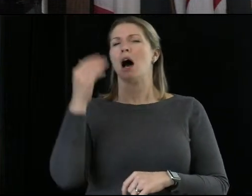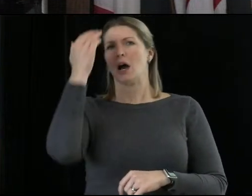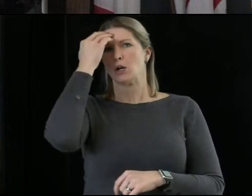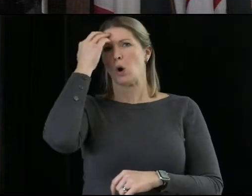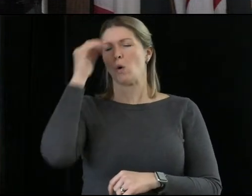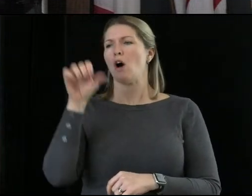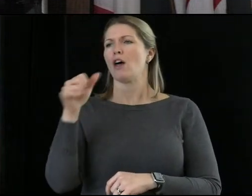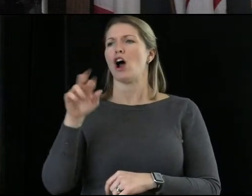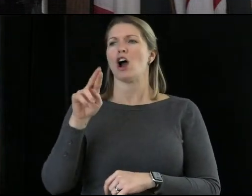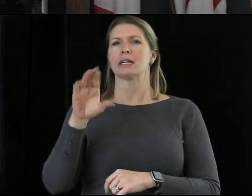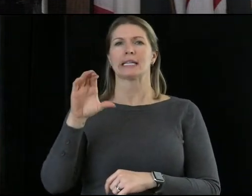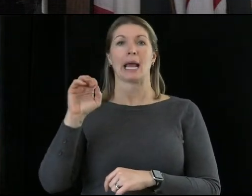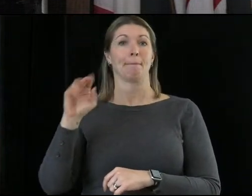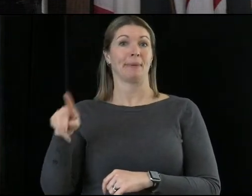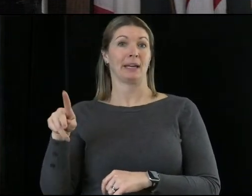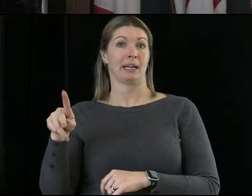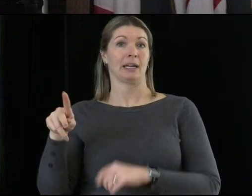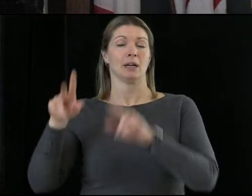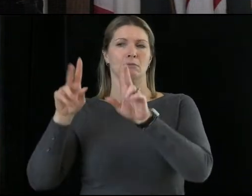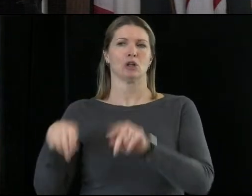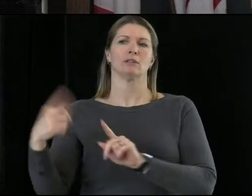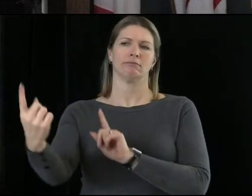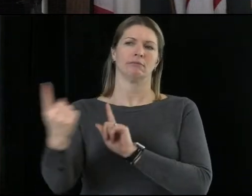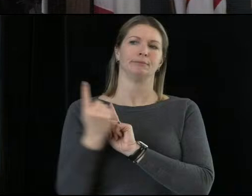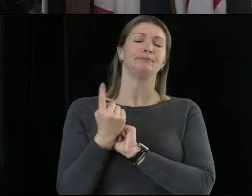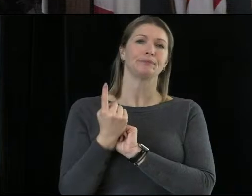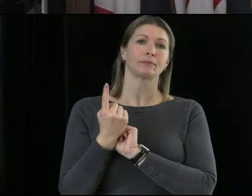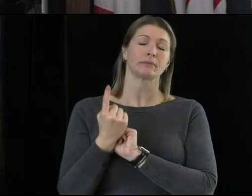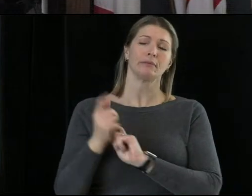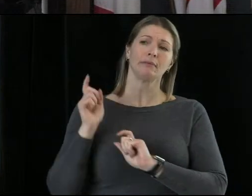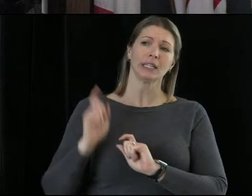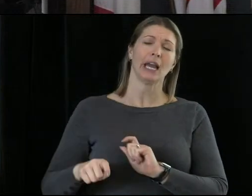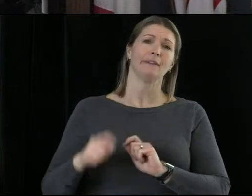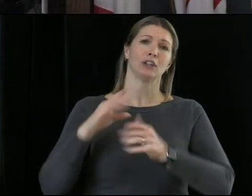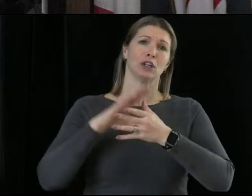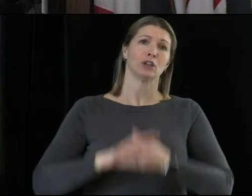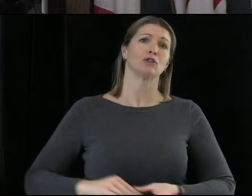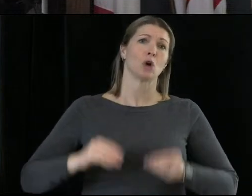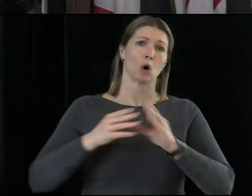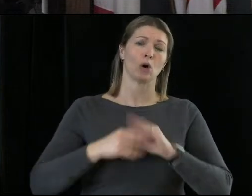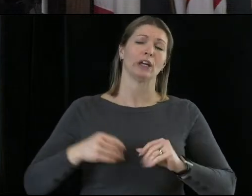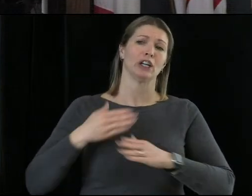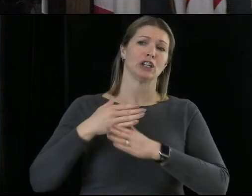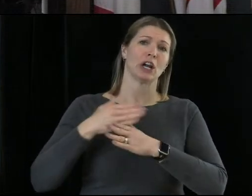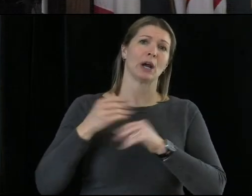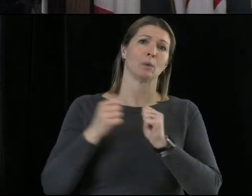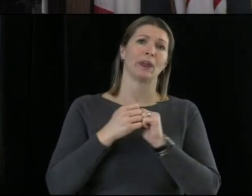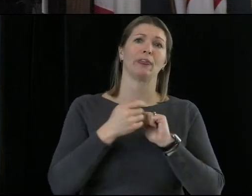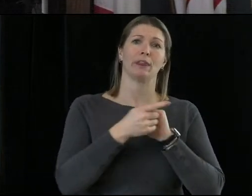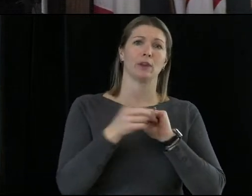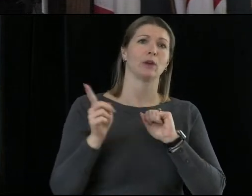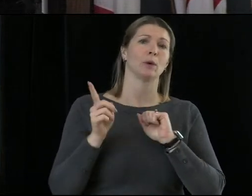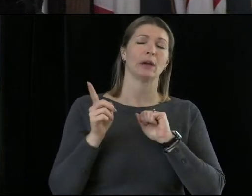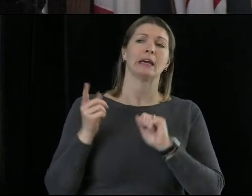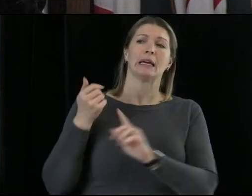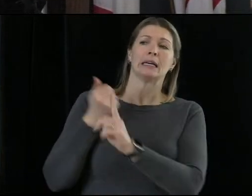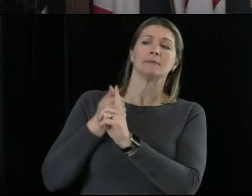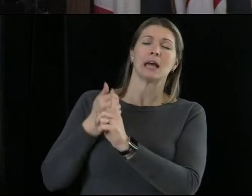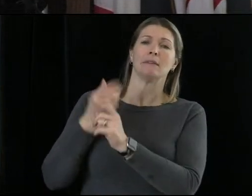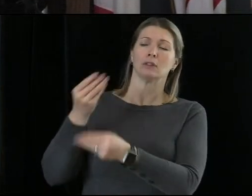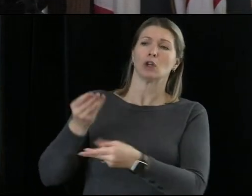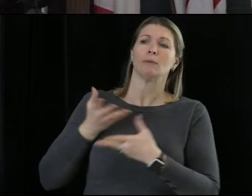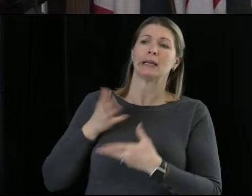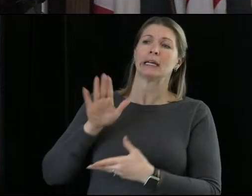sergeant, after the presentation, and he said, I got to share a story with you. And he told me about how, in